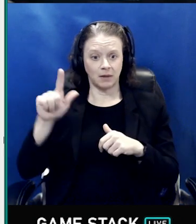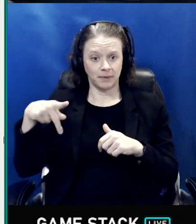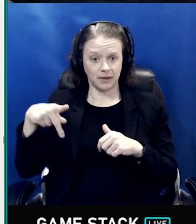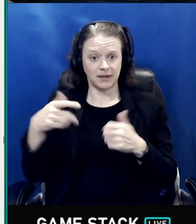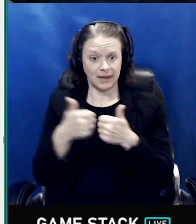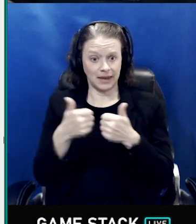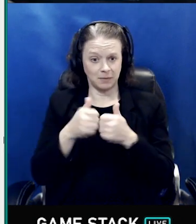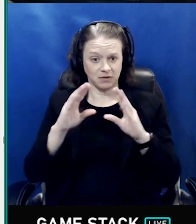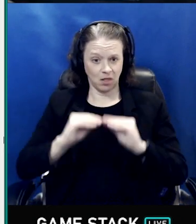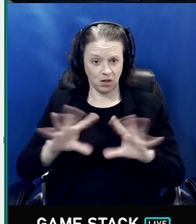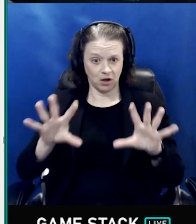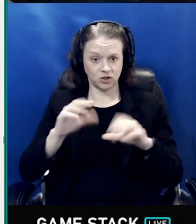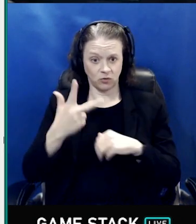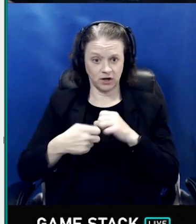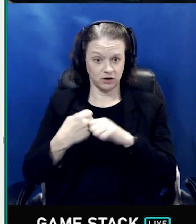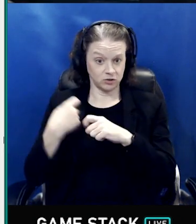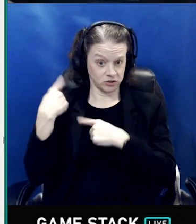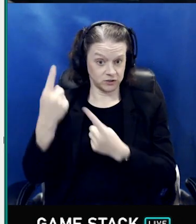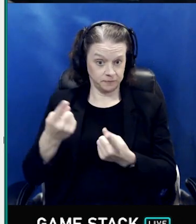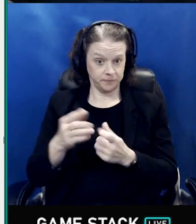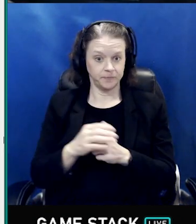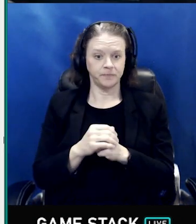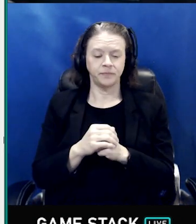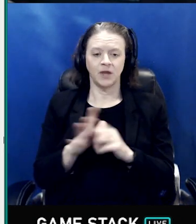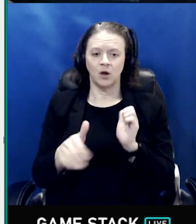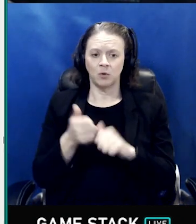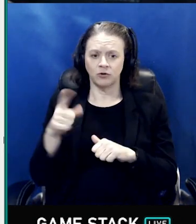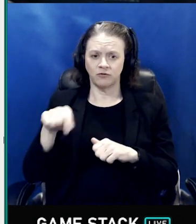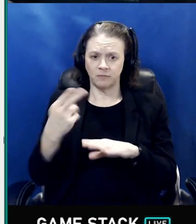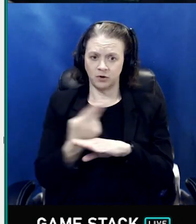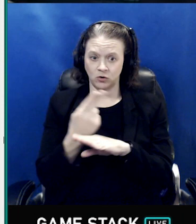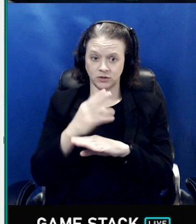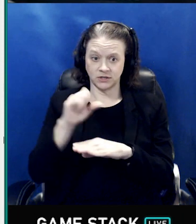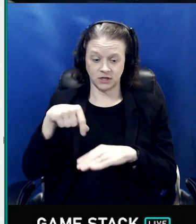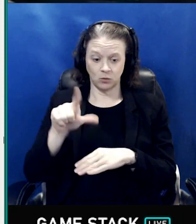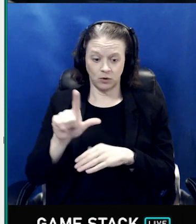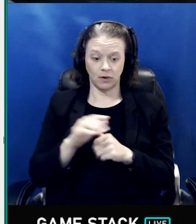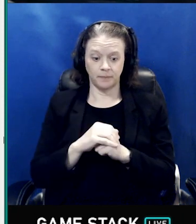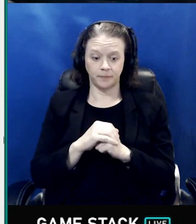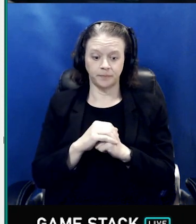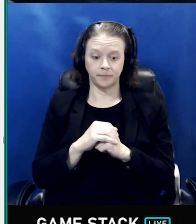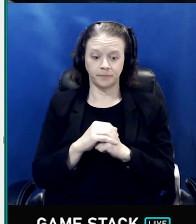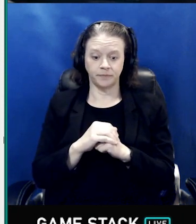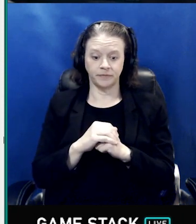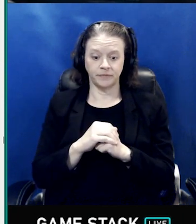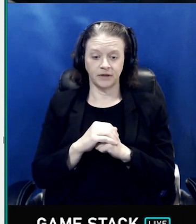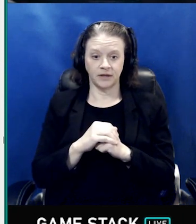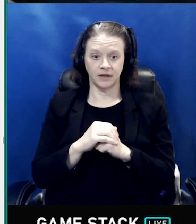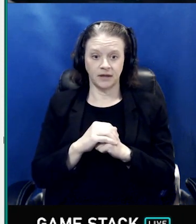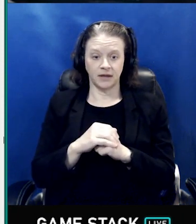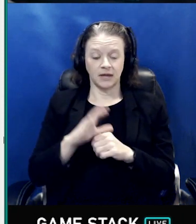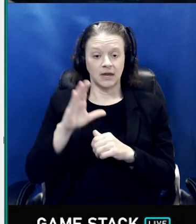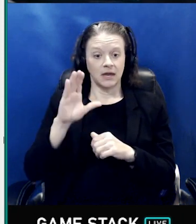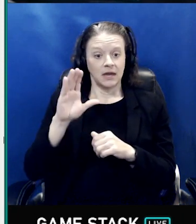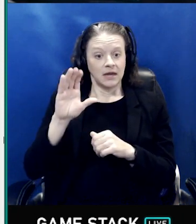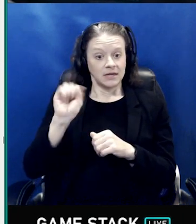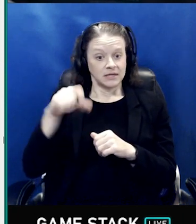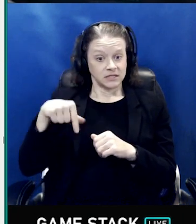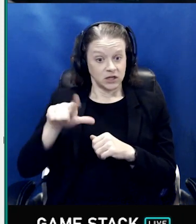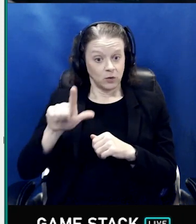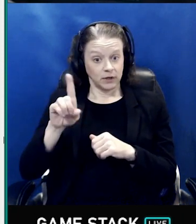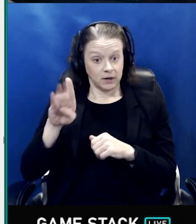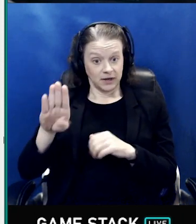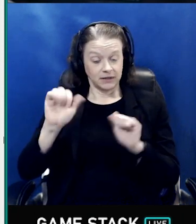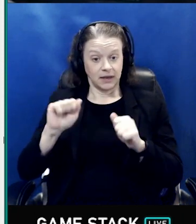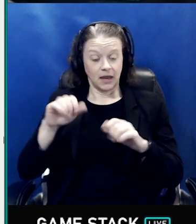launched in the last 3 years. Most of them use SQL. Azure SQL Database can provide high performance using